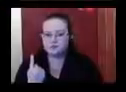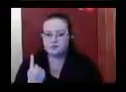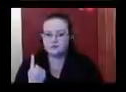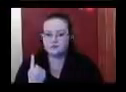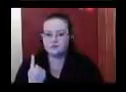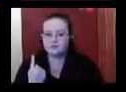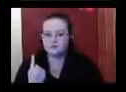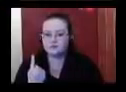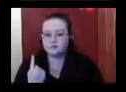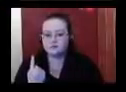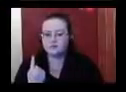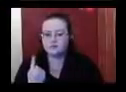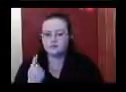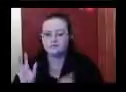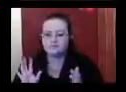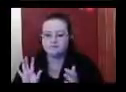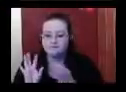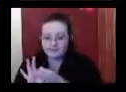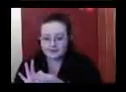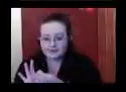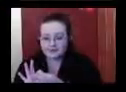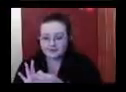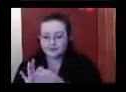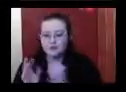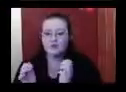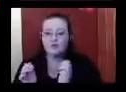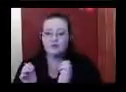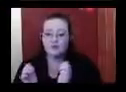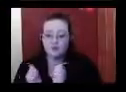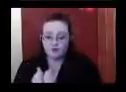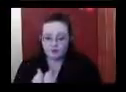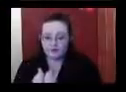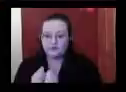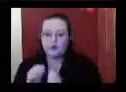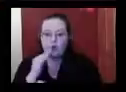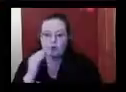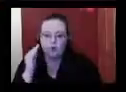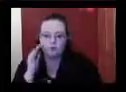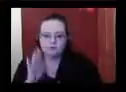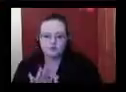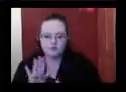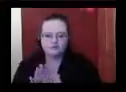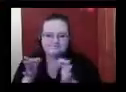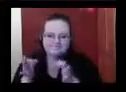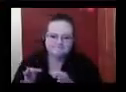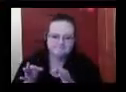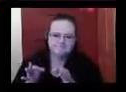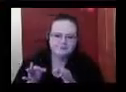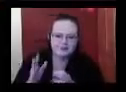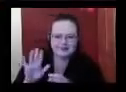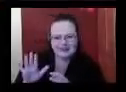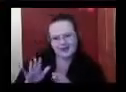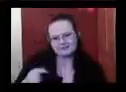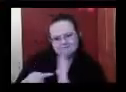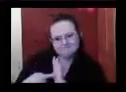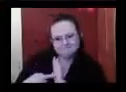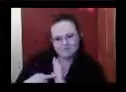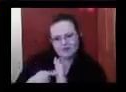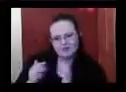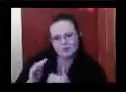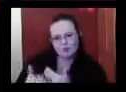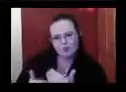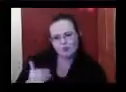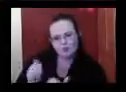class in their home school. And we decided to stay with this model because it allows us to